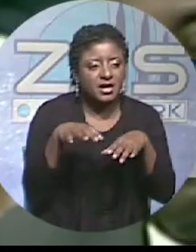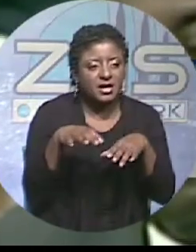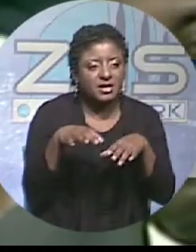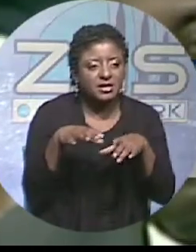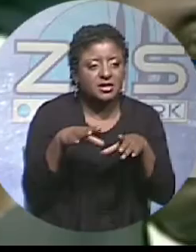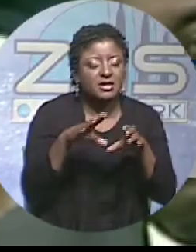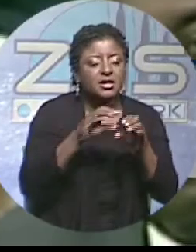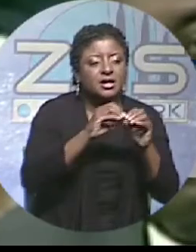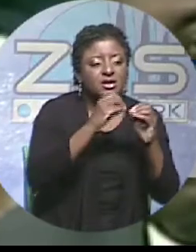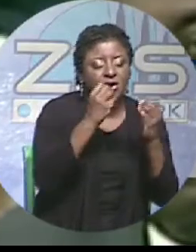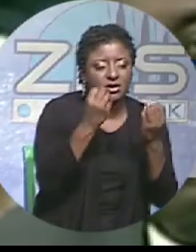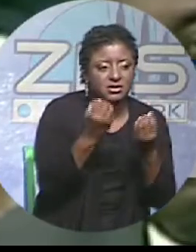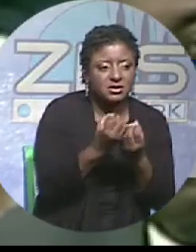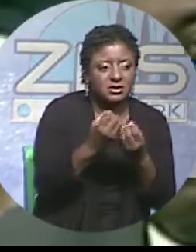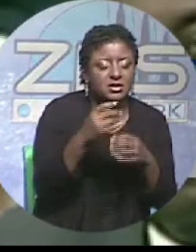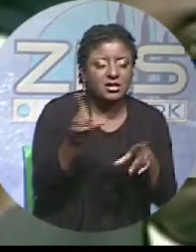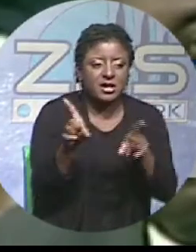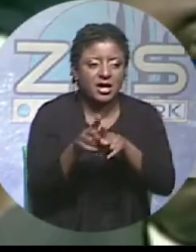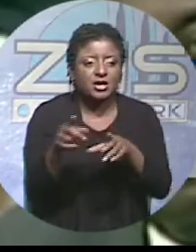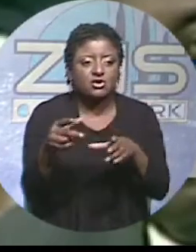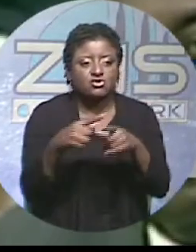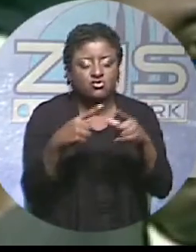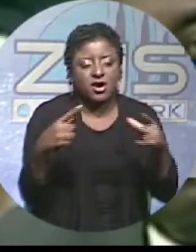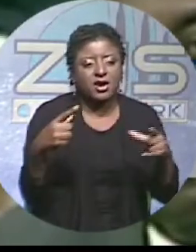like the Grand Bahama Port Authority